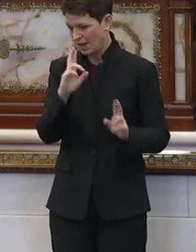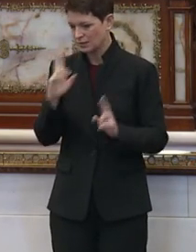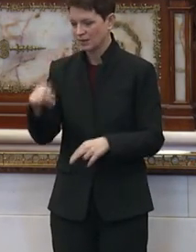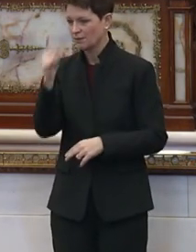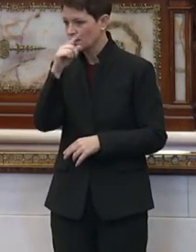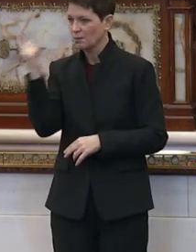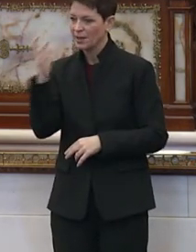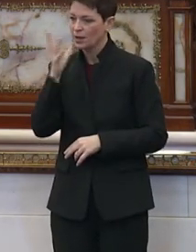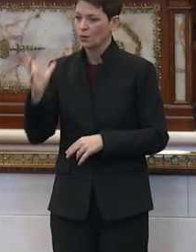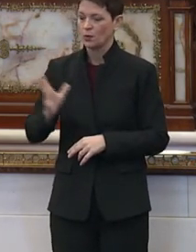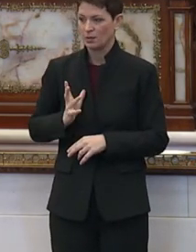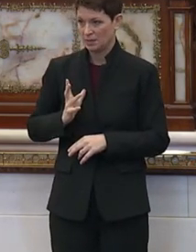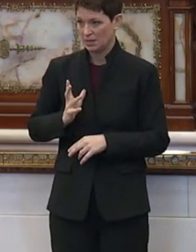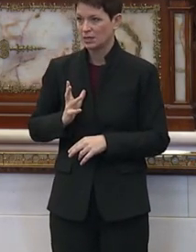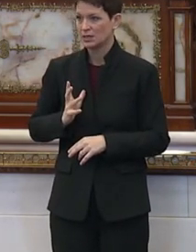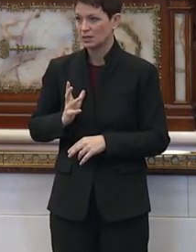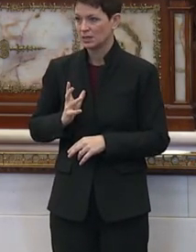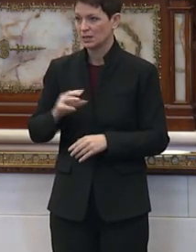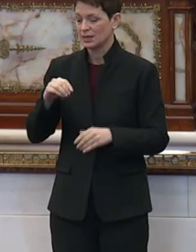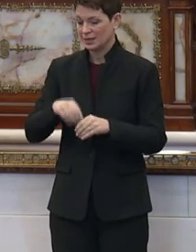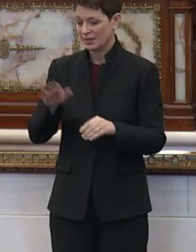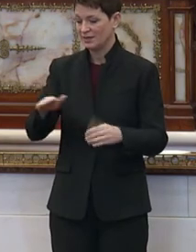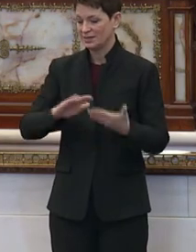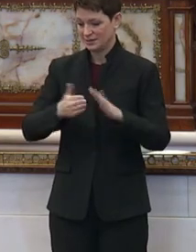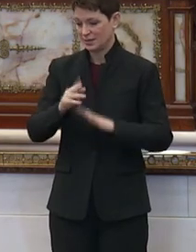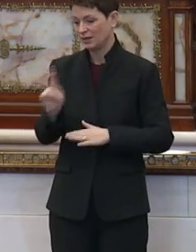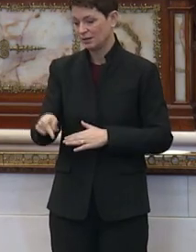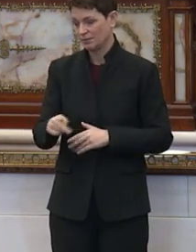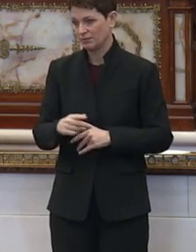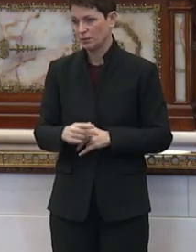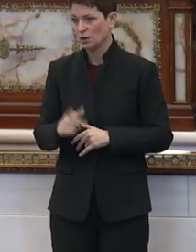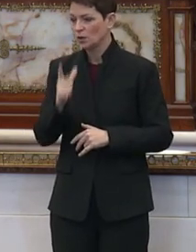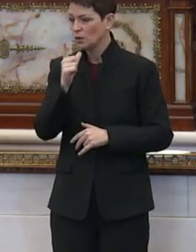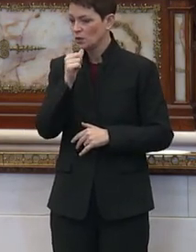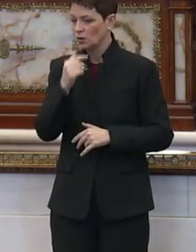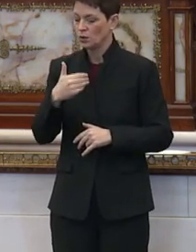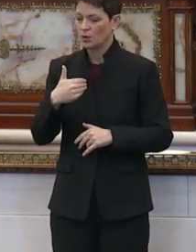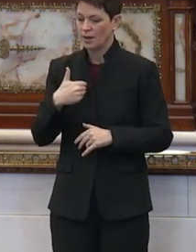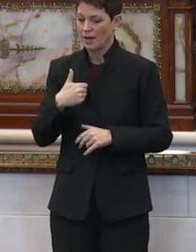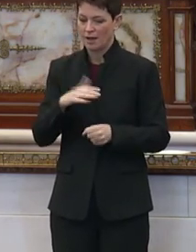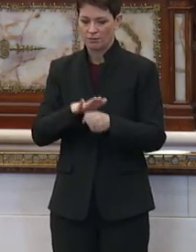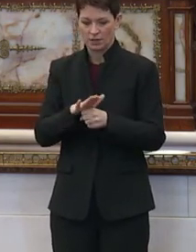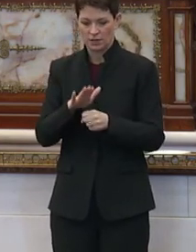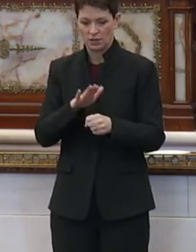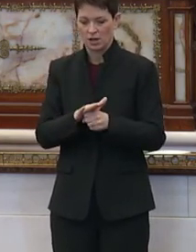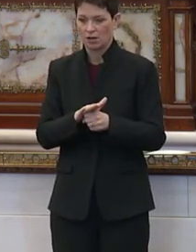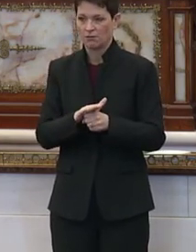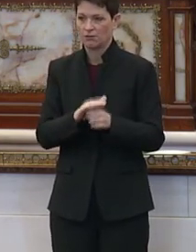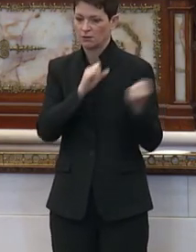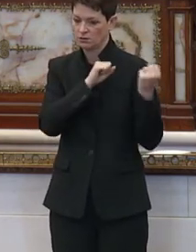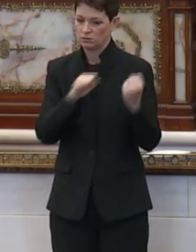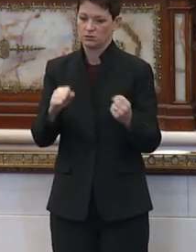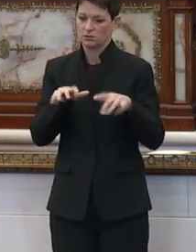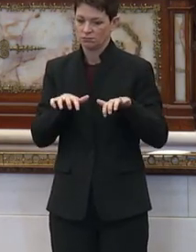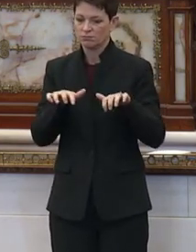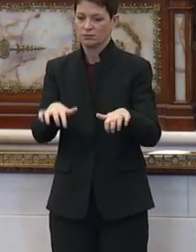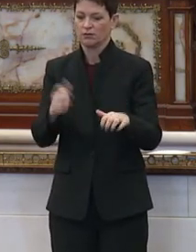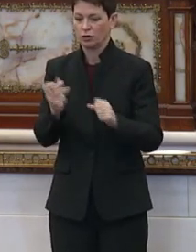the black women in this town who are holding up fort for